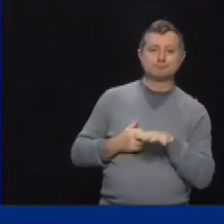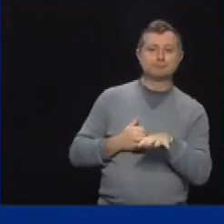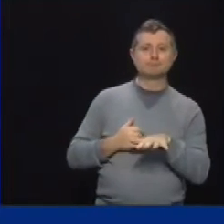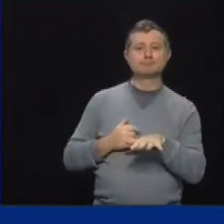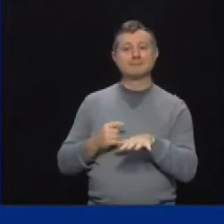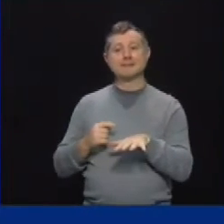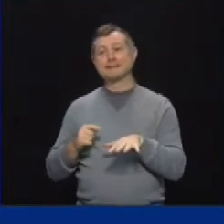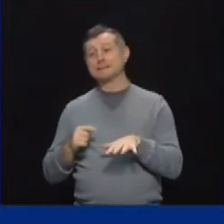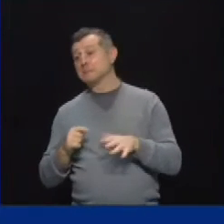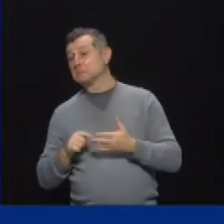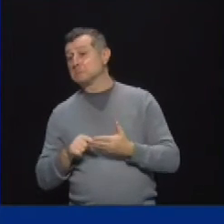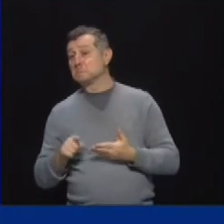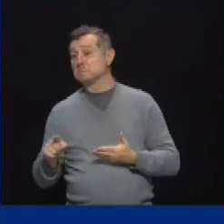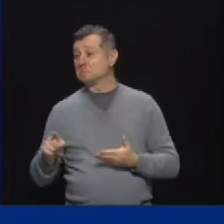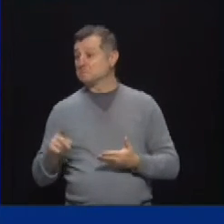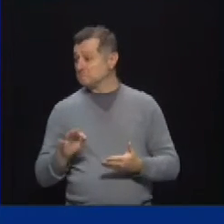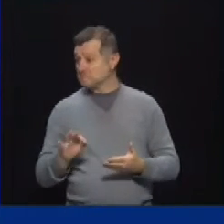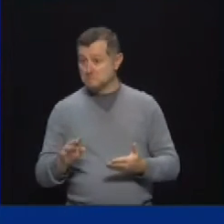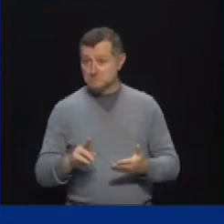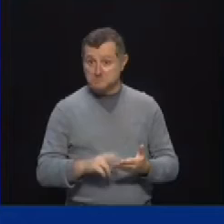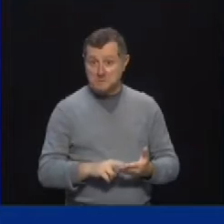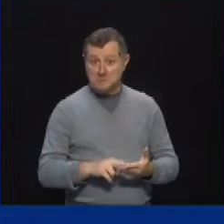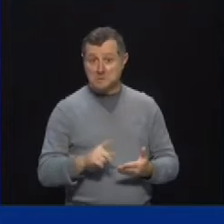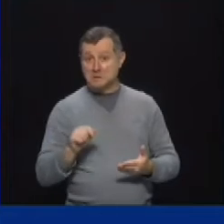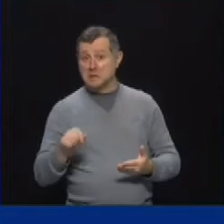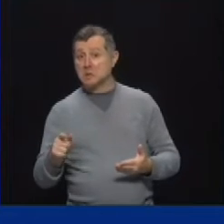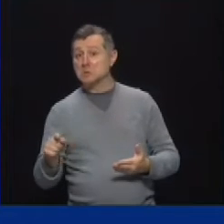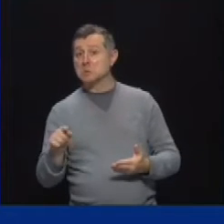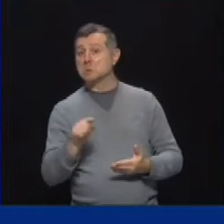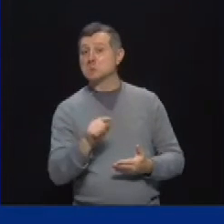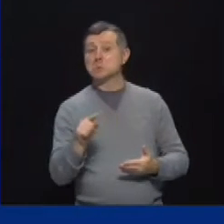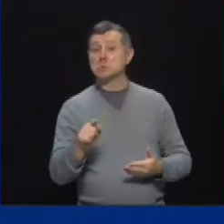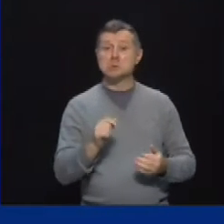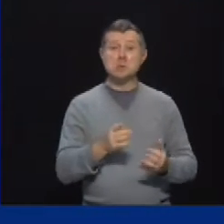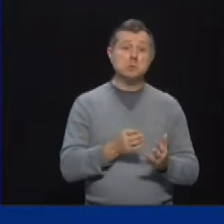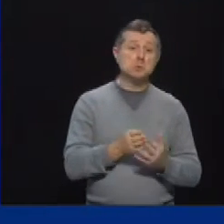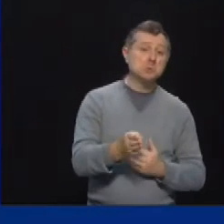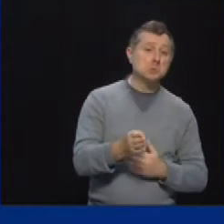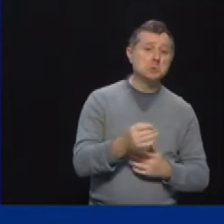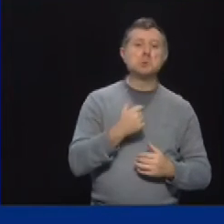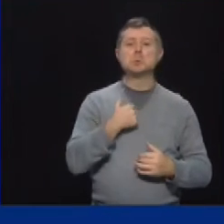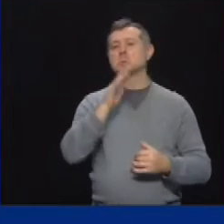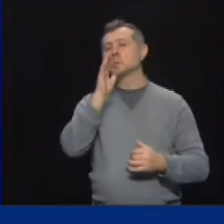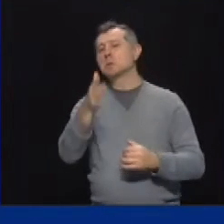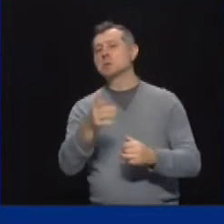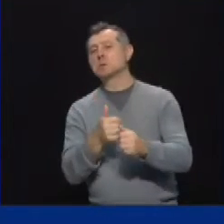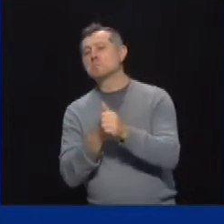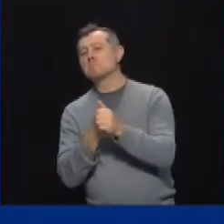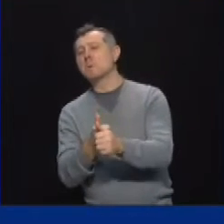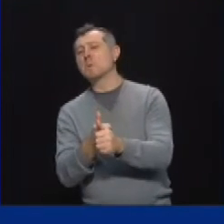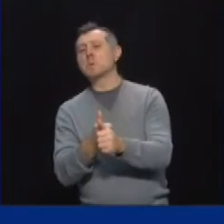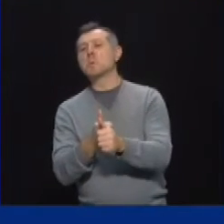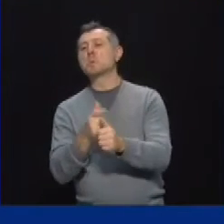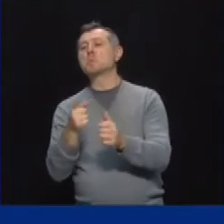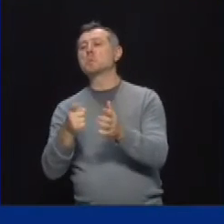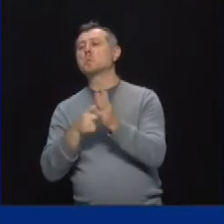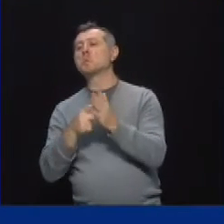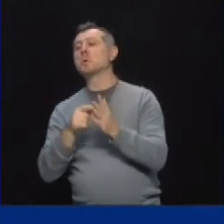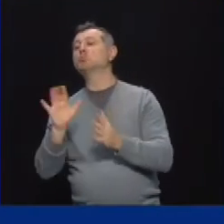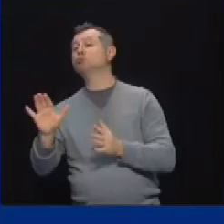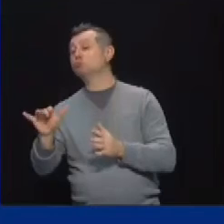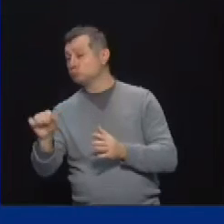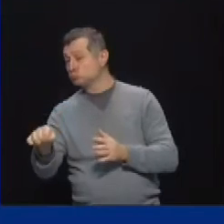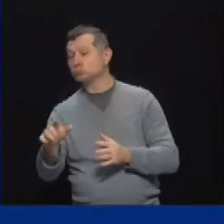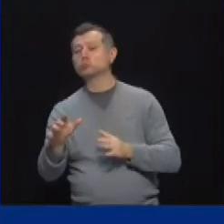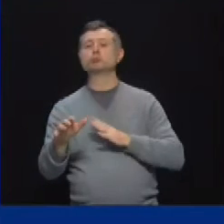we'll find out the other areas where that is a necessary step for us to go forward. So I will follow all requirements, but also prepared to